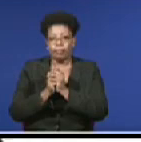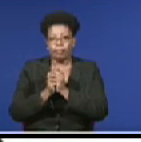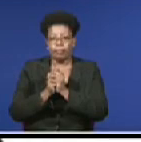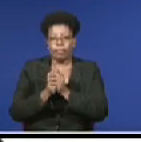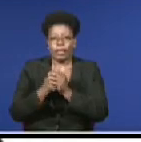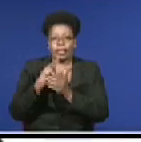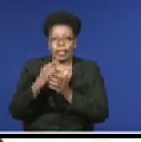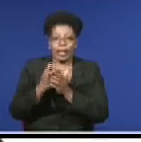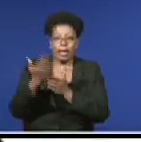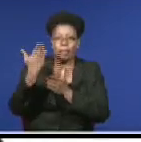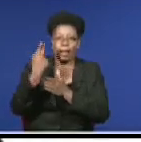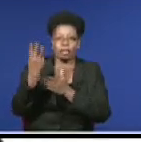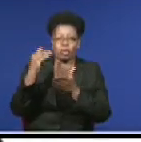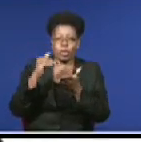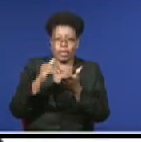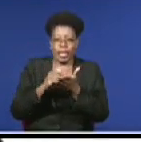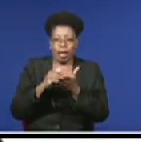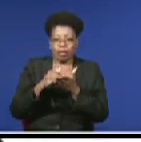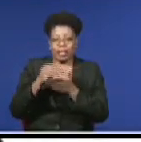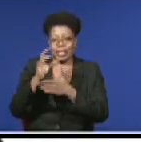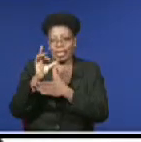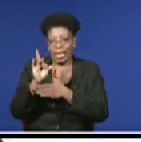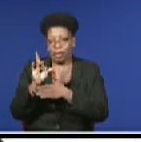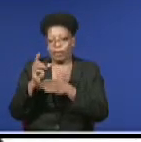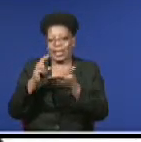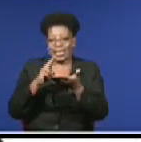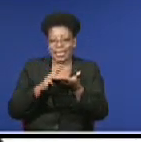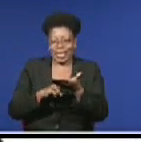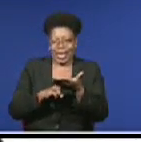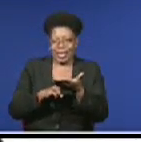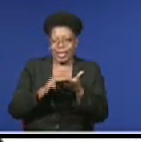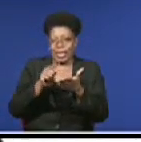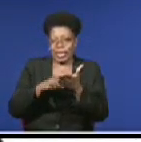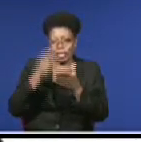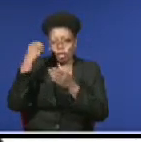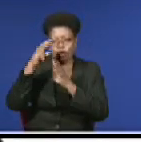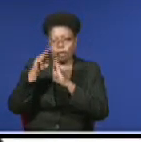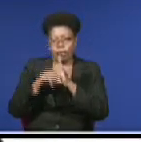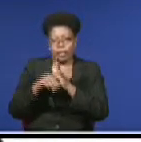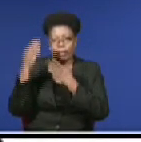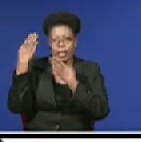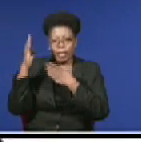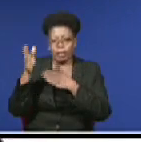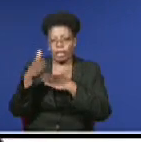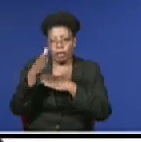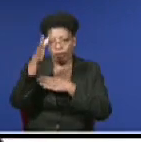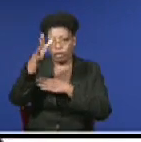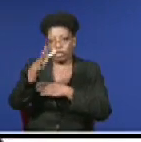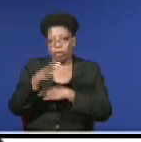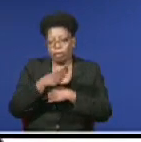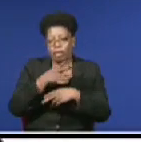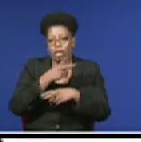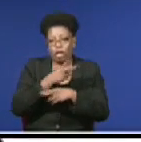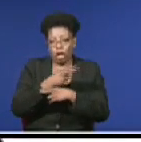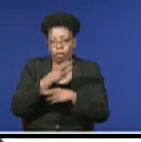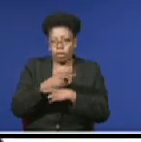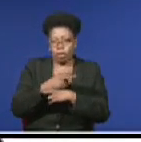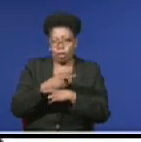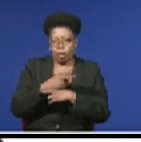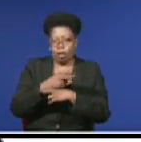Back in 2008, when the agreement was signed, Bahamian fishermen, lobster